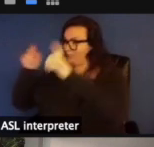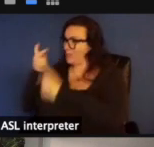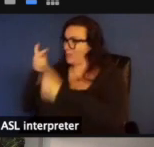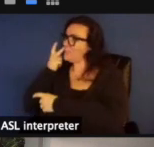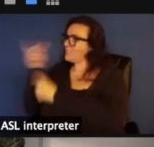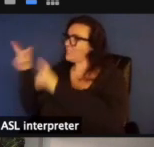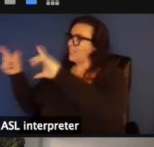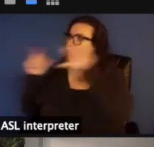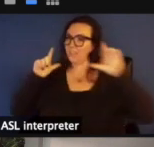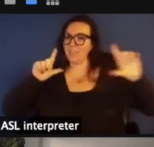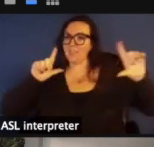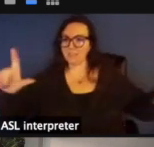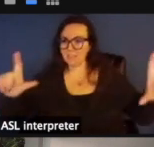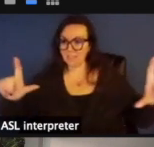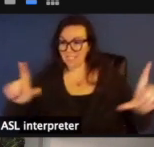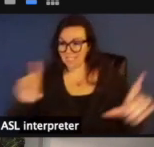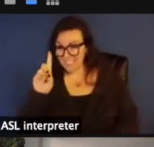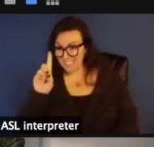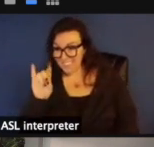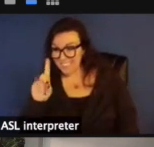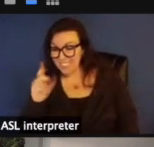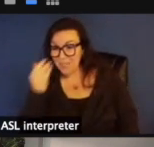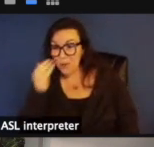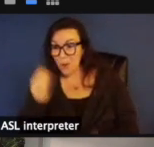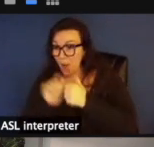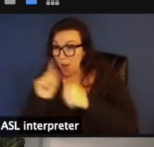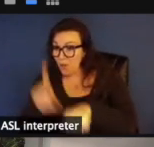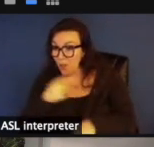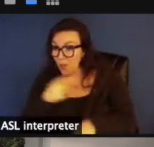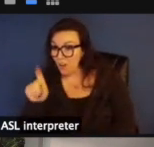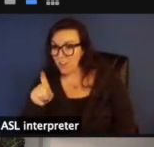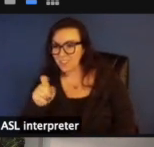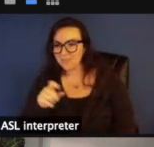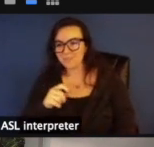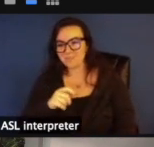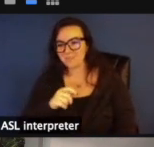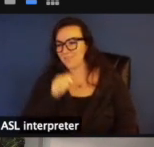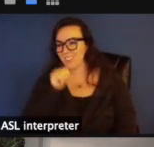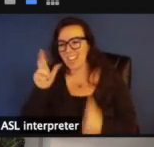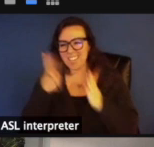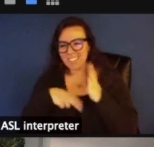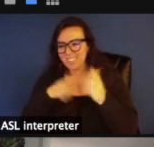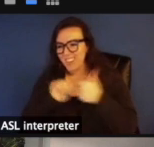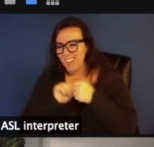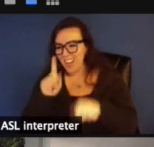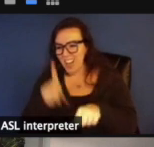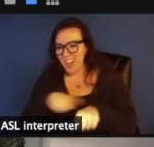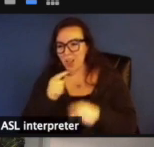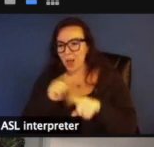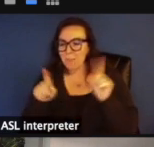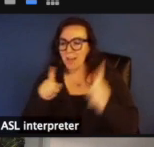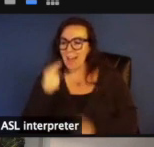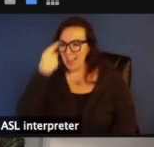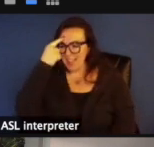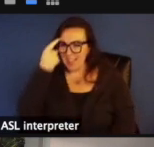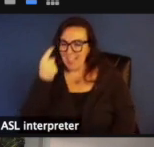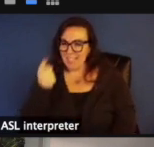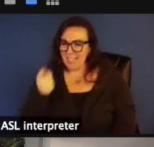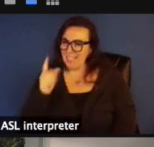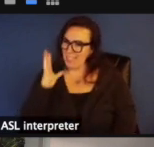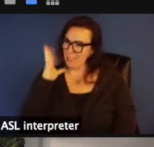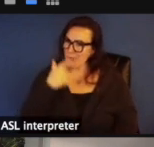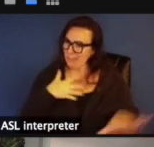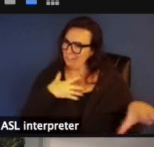So he did ever say how long it takes him to do so? I didn't read how long it takes him to do it, but I think he's pretty